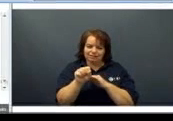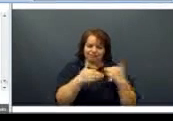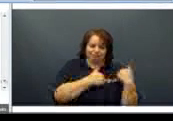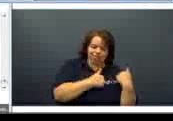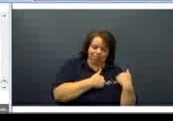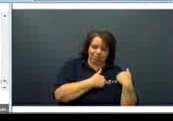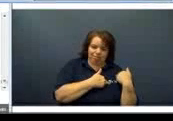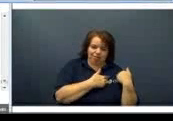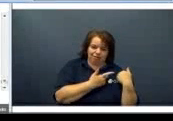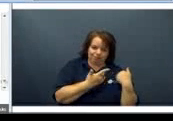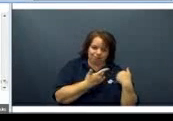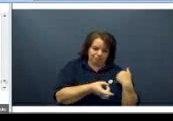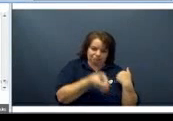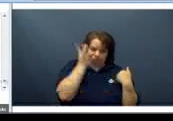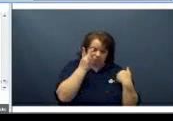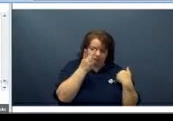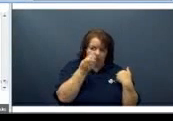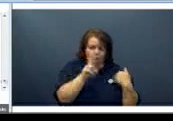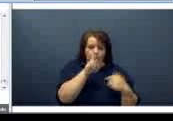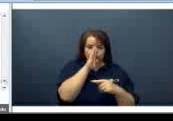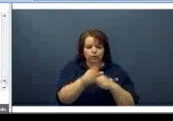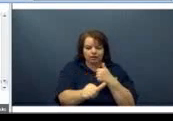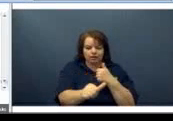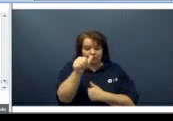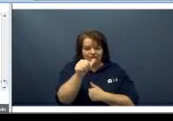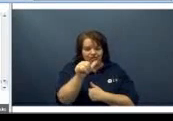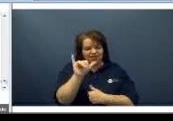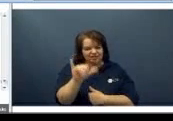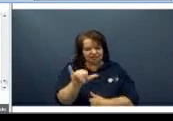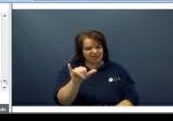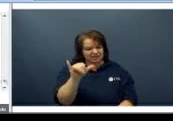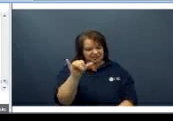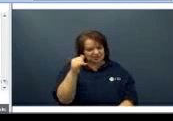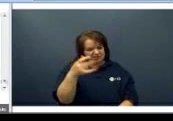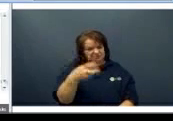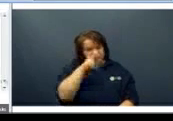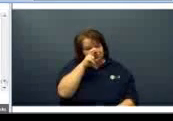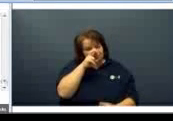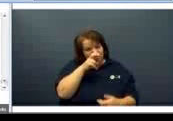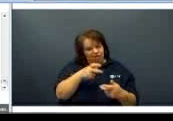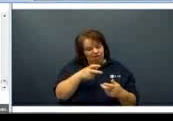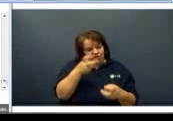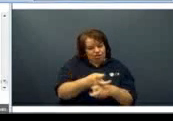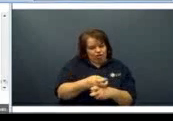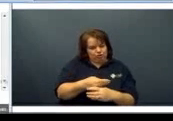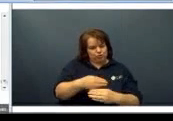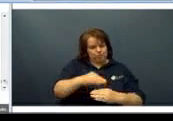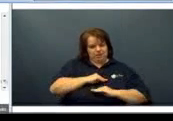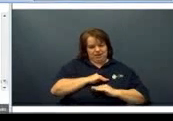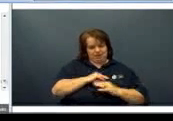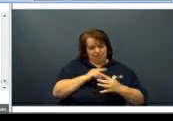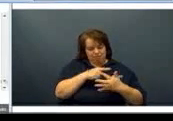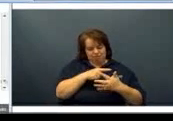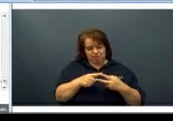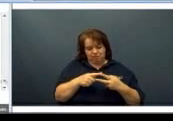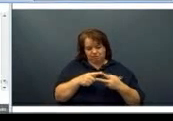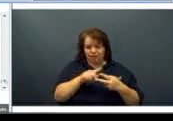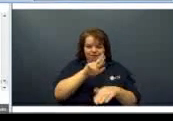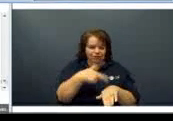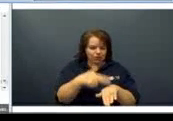there's undue hardship or a direct threat. And those are pretty high standards to meet. And, of